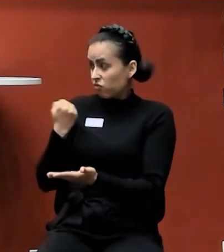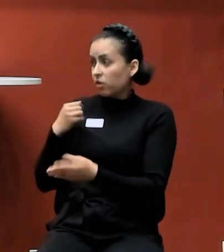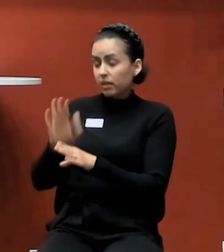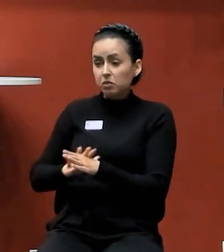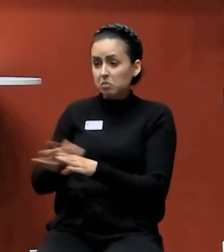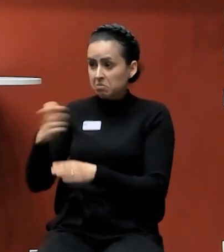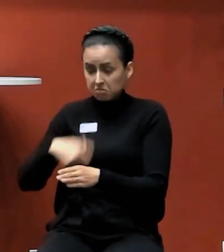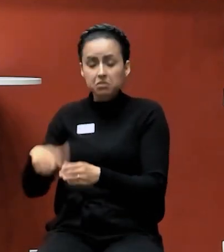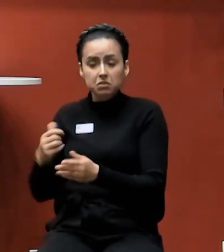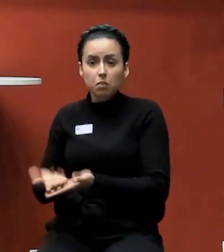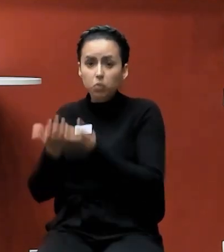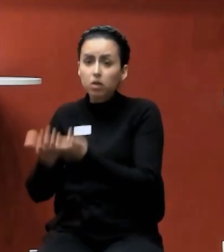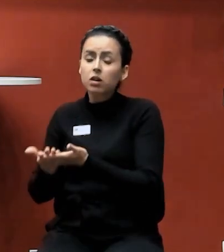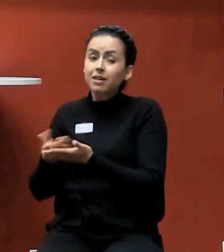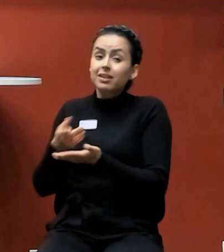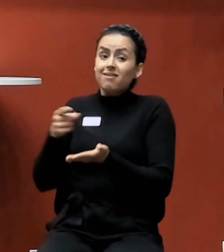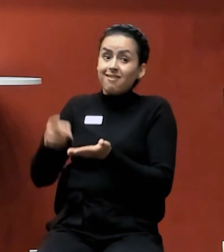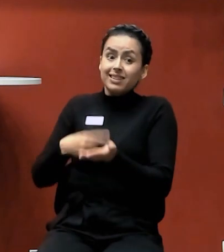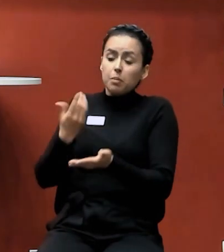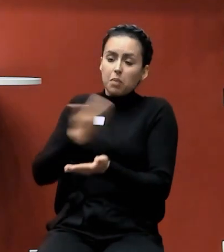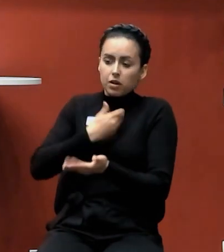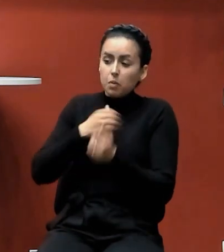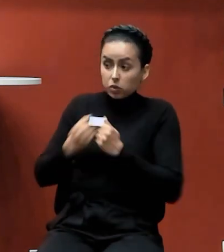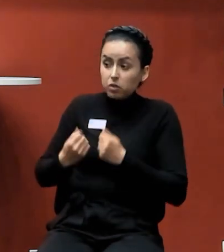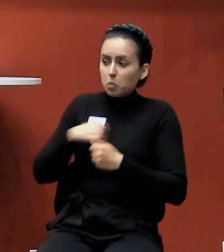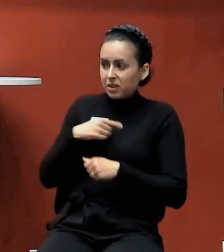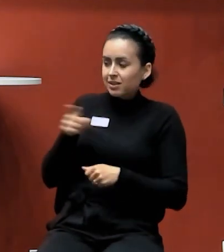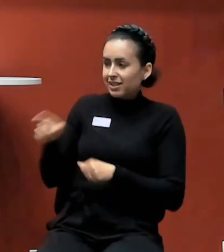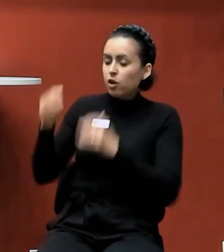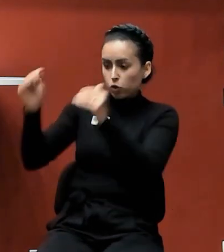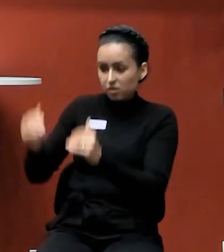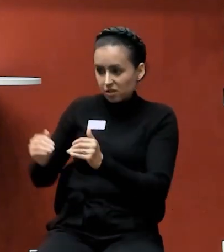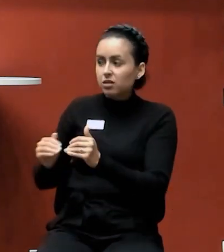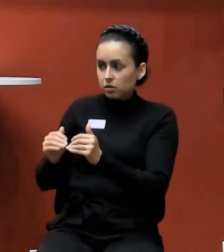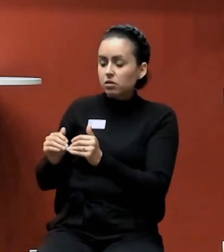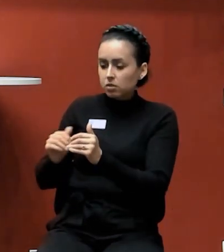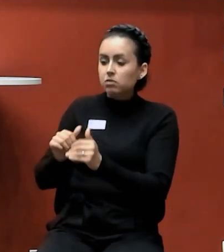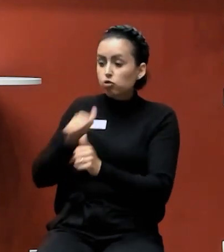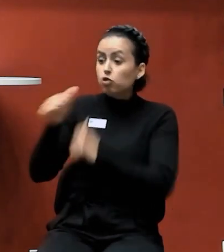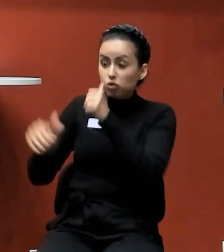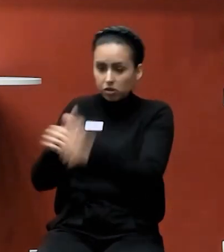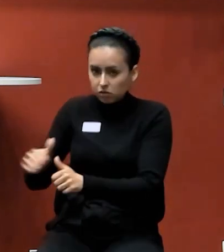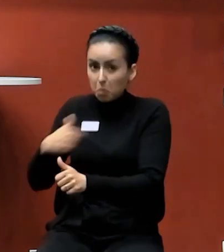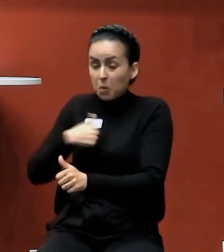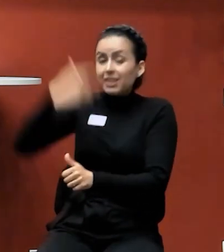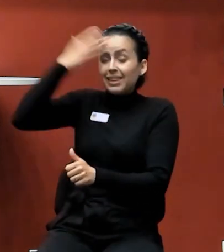lot. But that time I was there, I knew that this is my